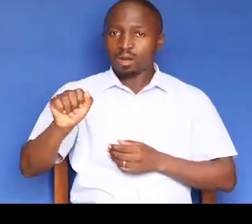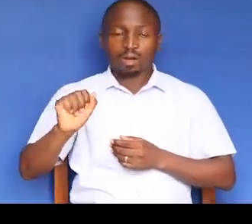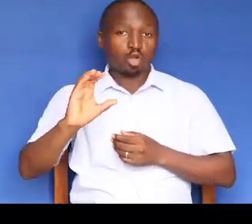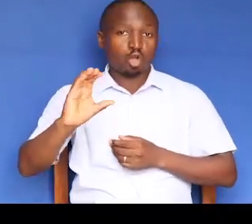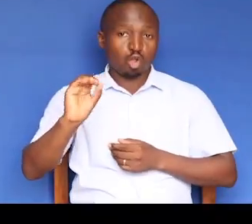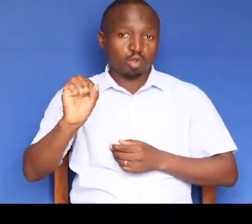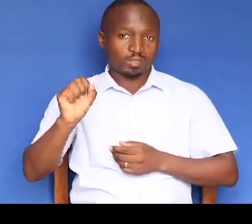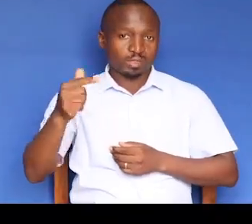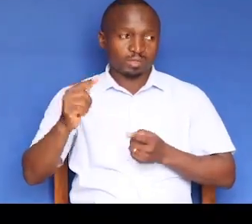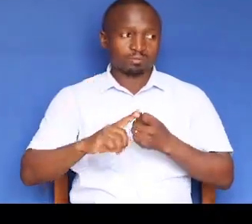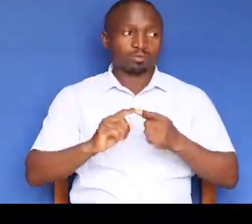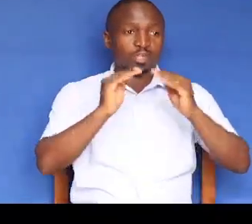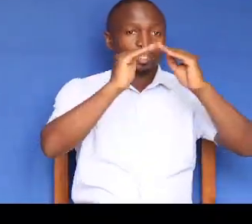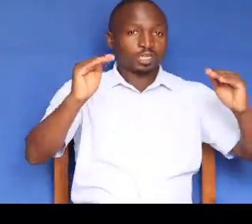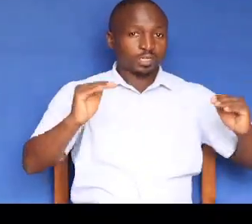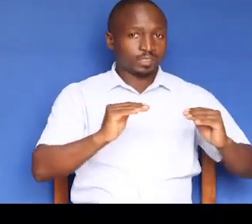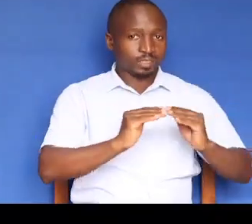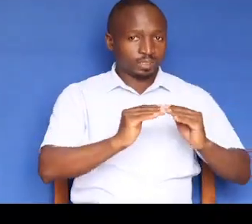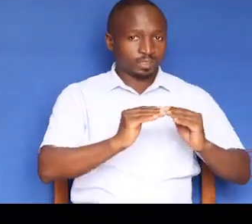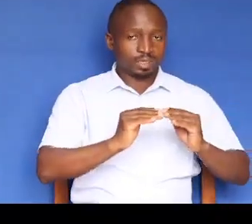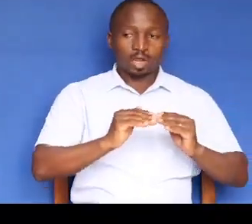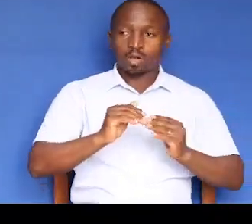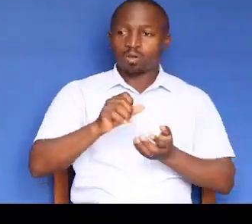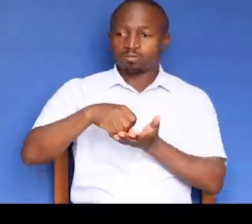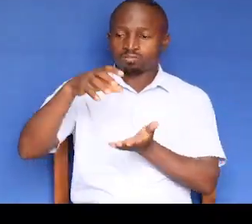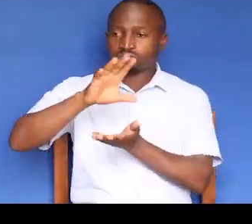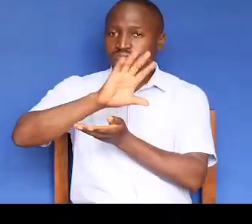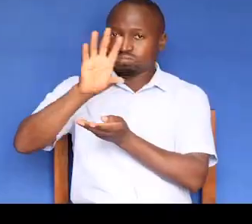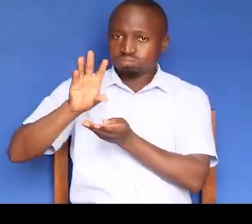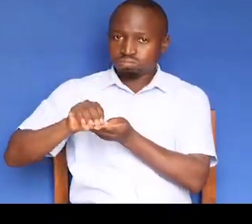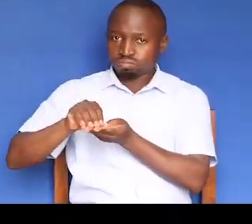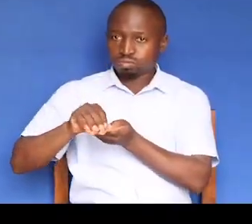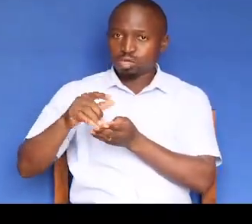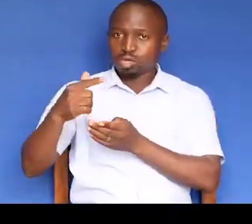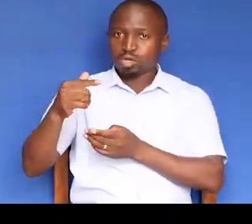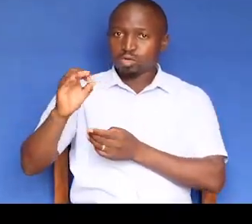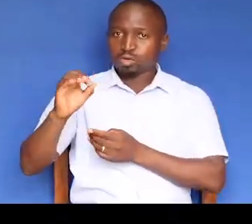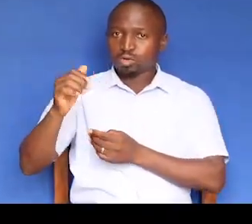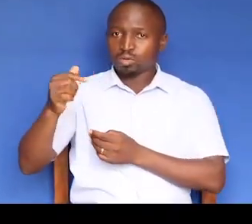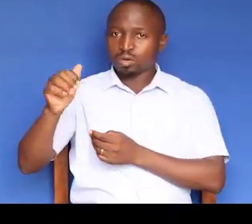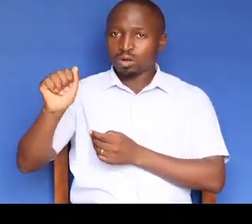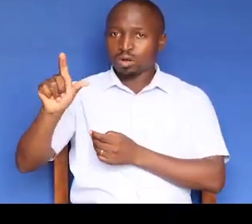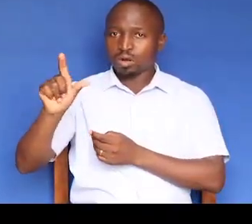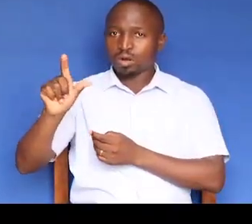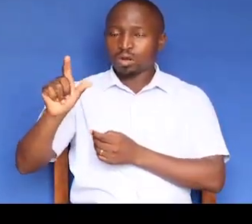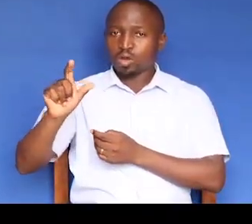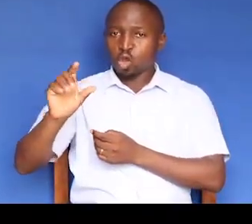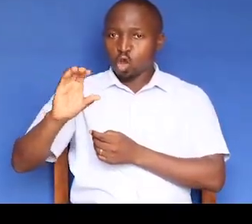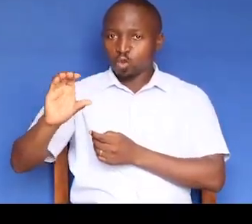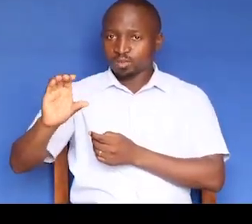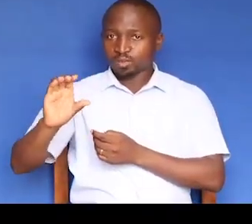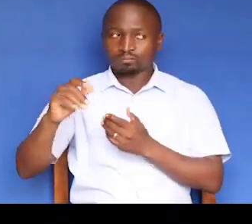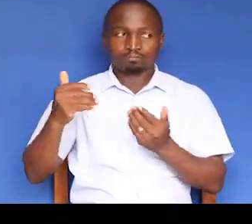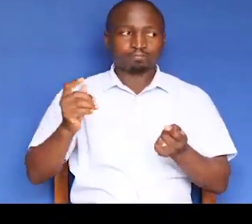we take a change in total cost, as formula says, change in output,